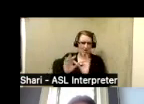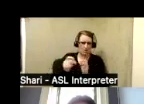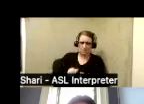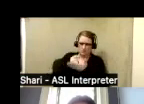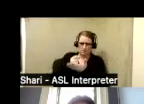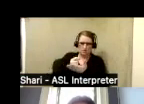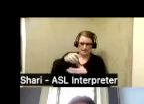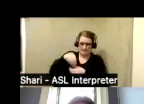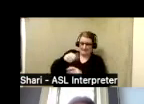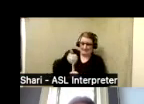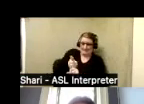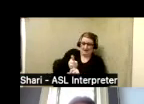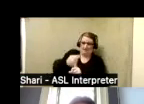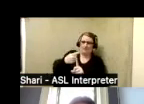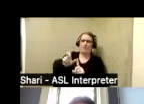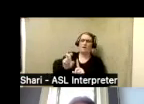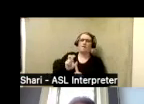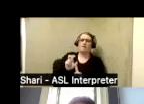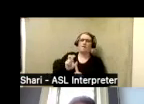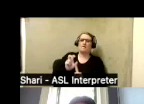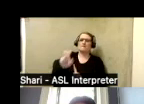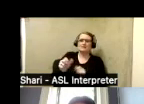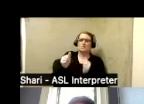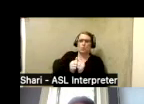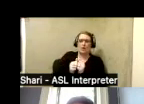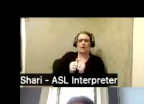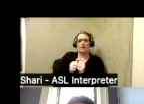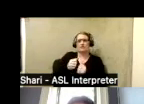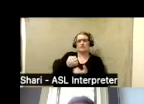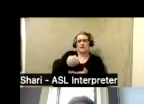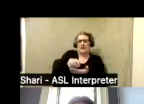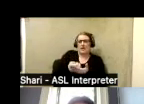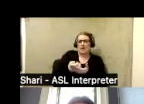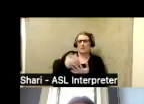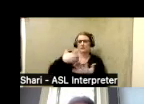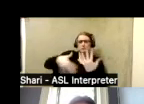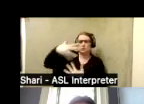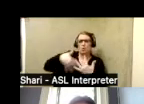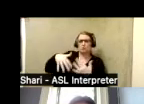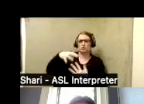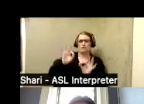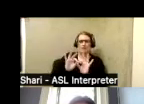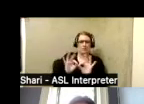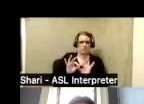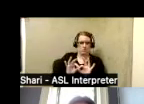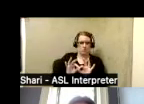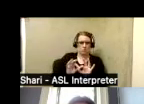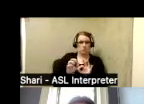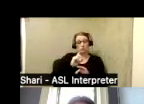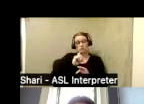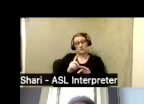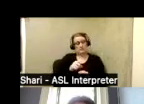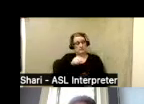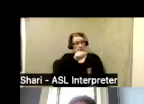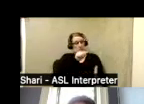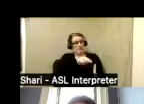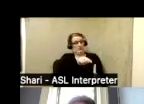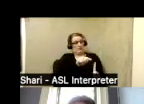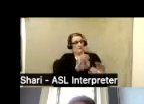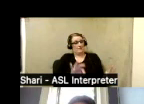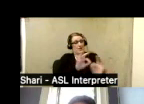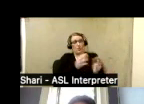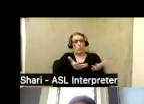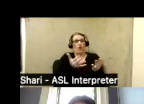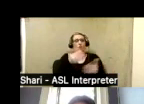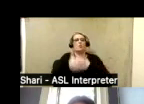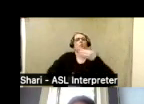of itself, but was invested with affective, economic, and social values. That is to say, its value is in the process